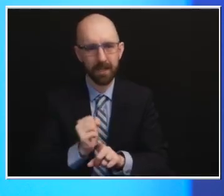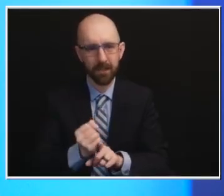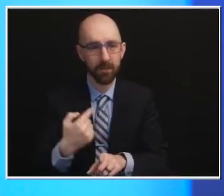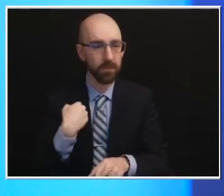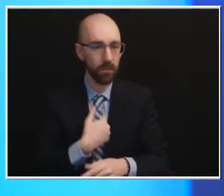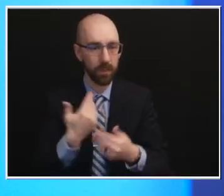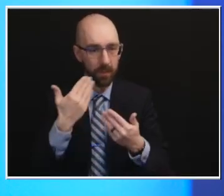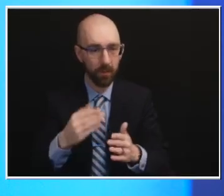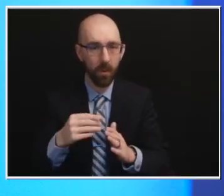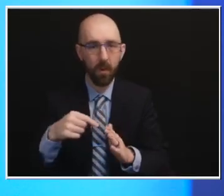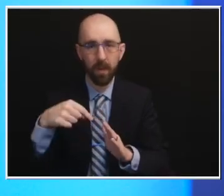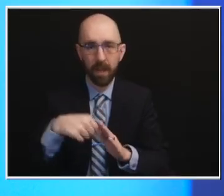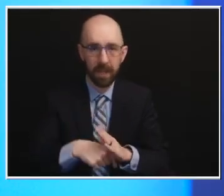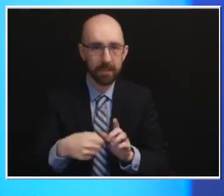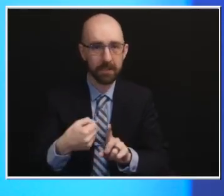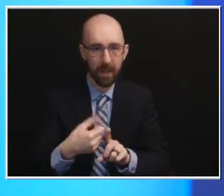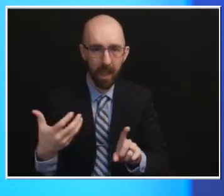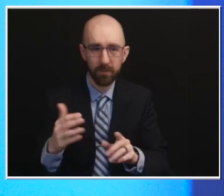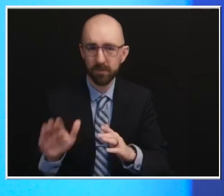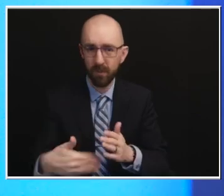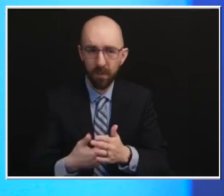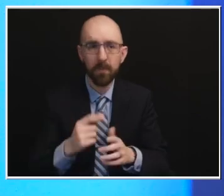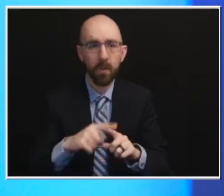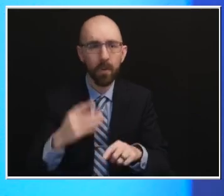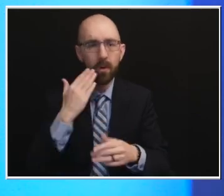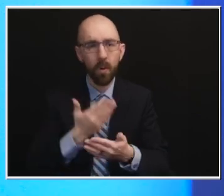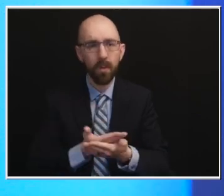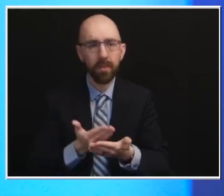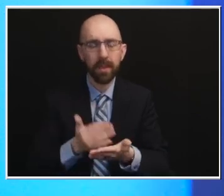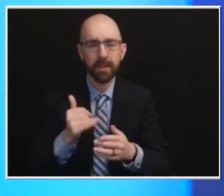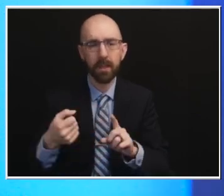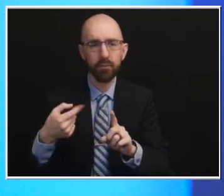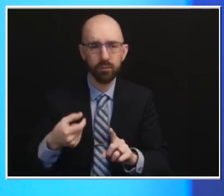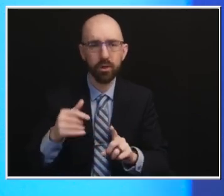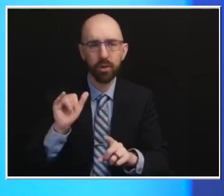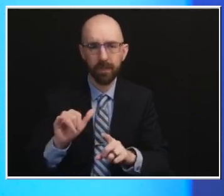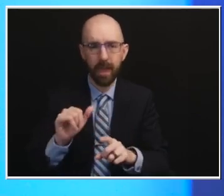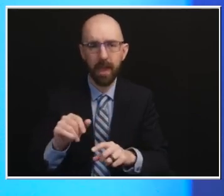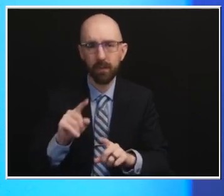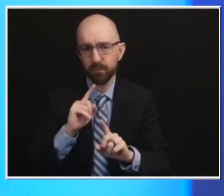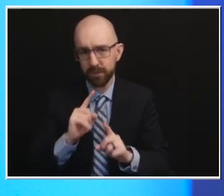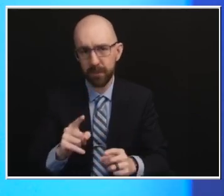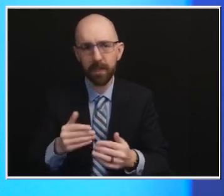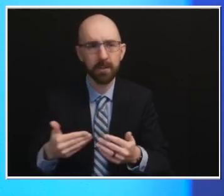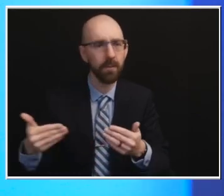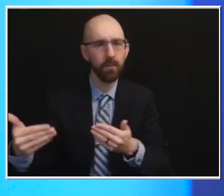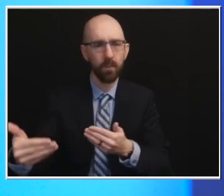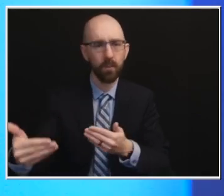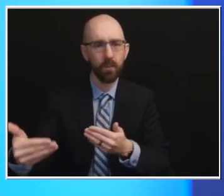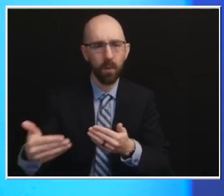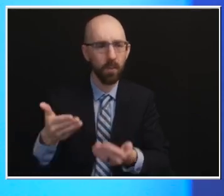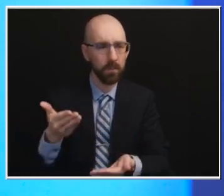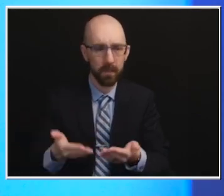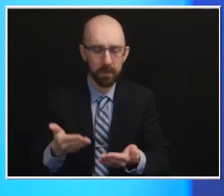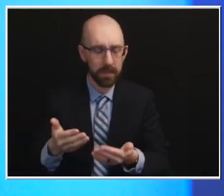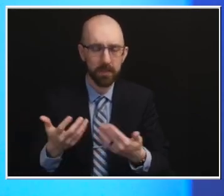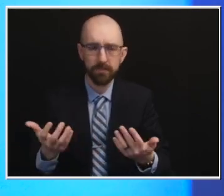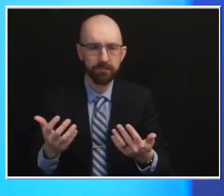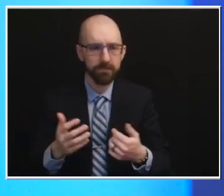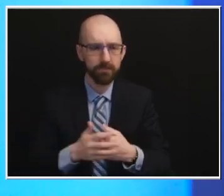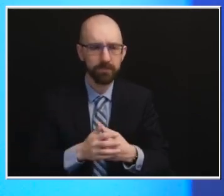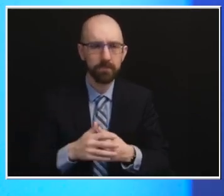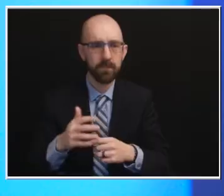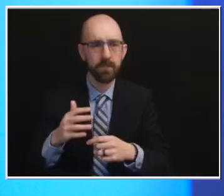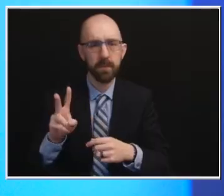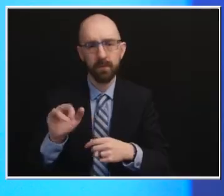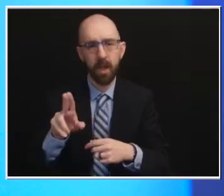outs of it, but we do know that there are things that trigger that autoimmune response down the road, whether it be a virus, a severe illness,